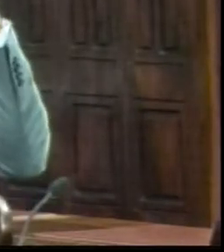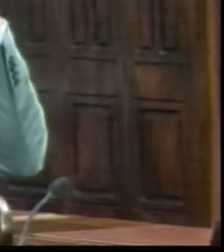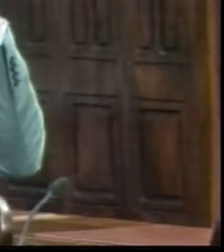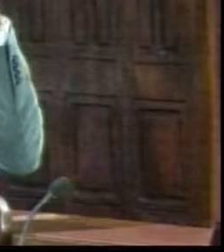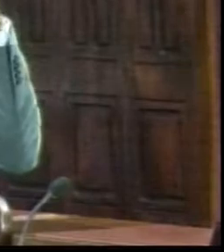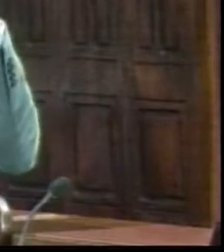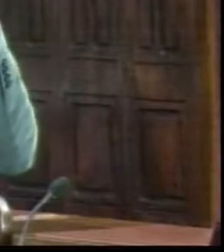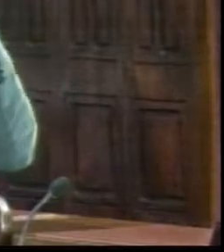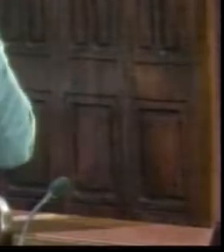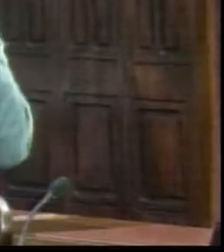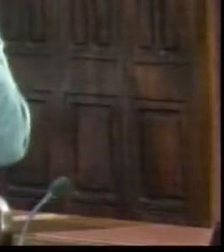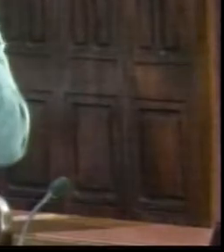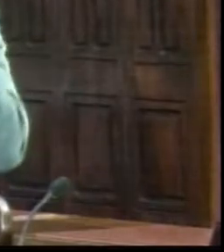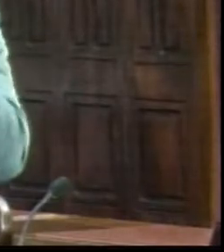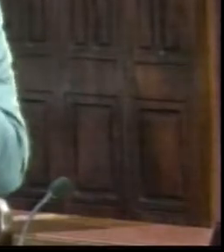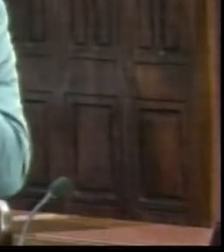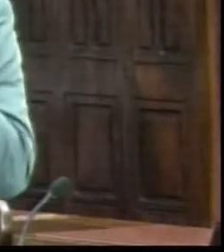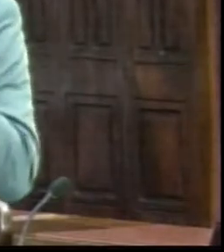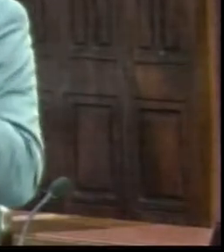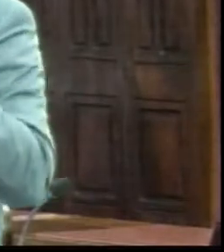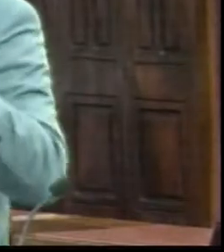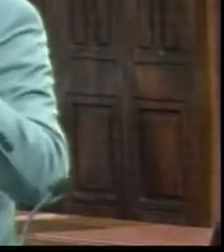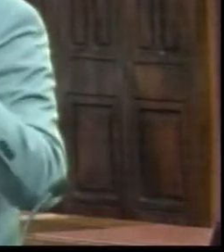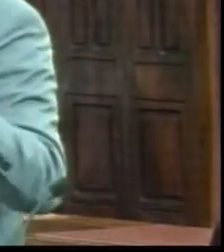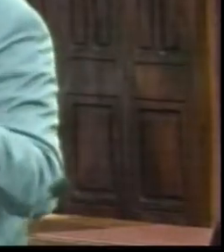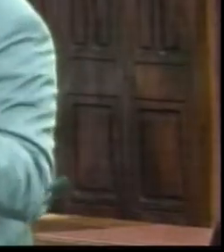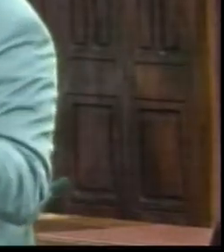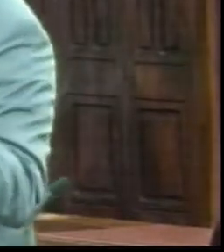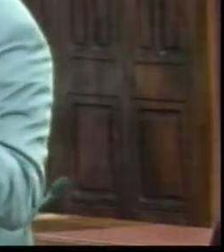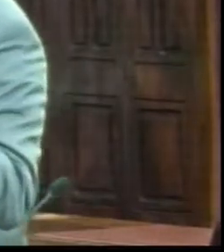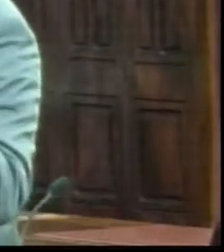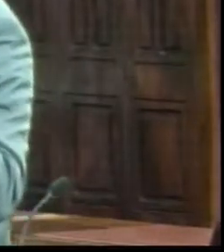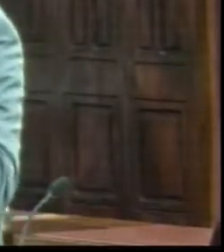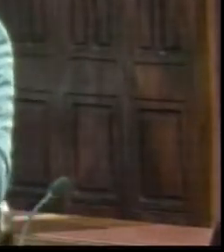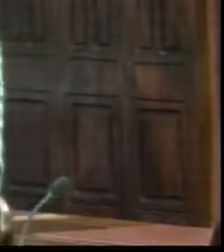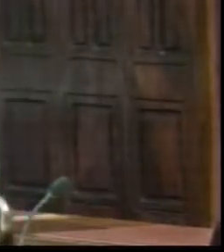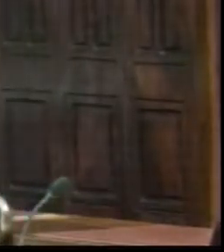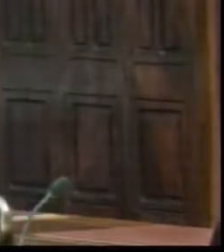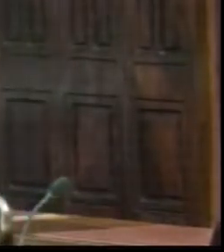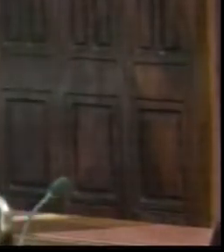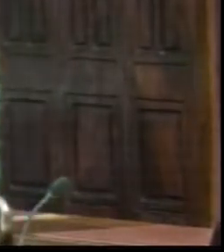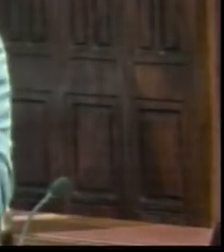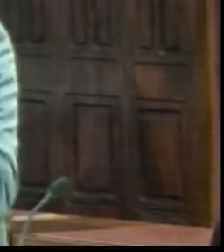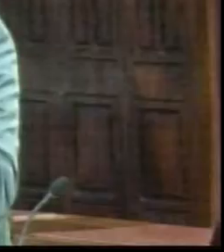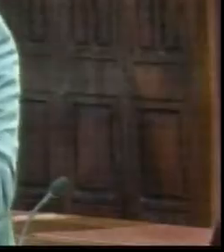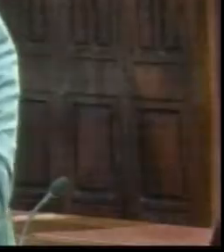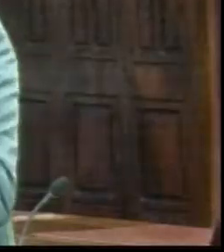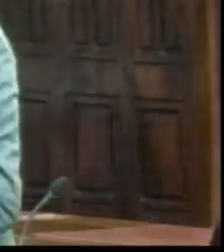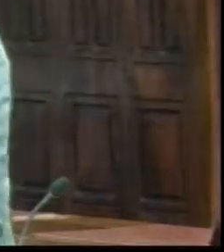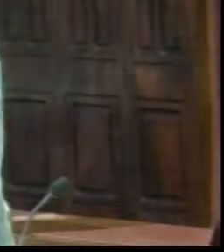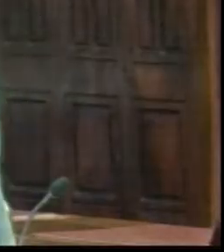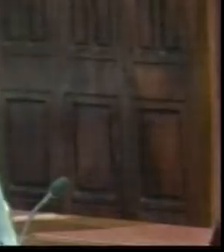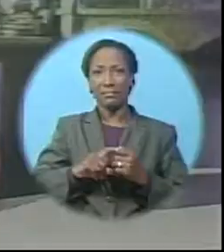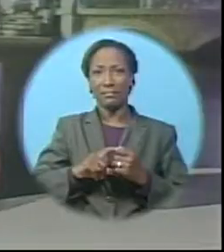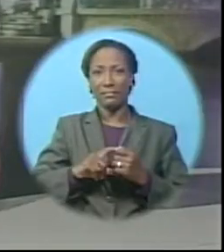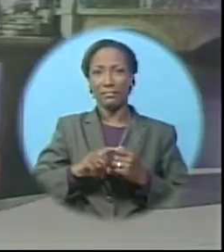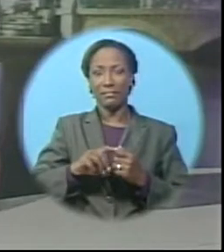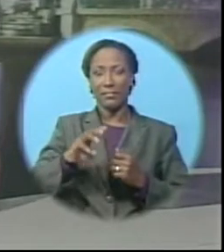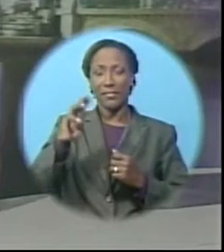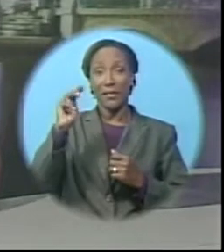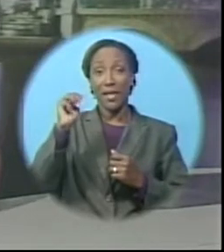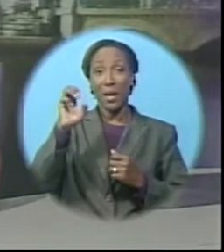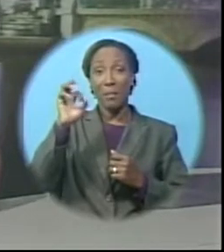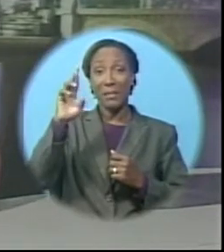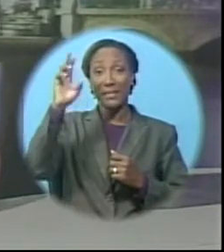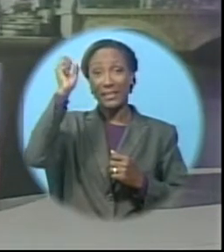the Persians. Yes. But we will have an opportunity to discuss all of those matters at a later date.